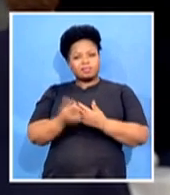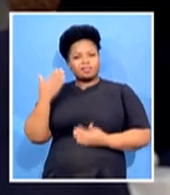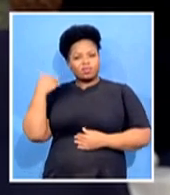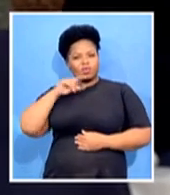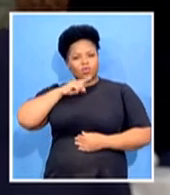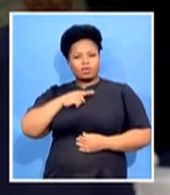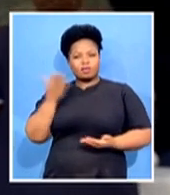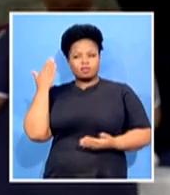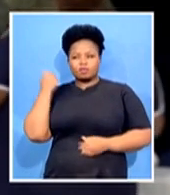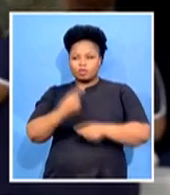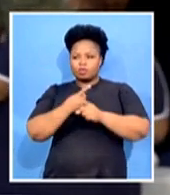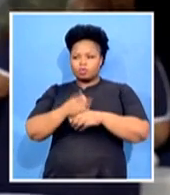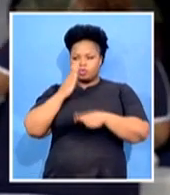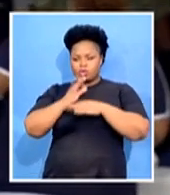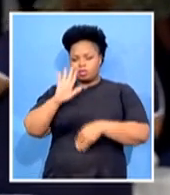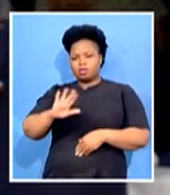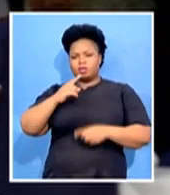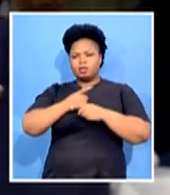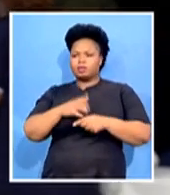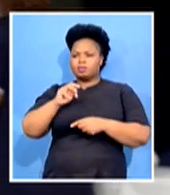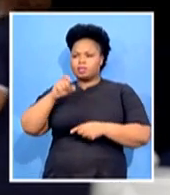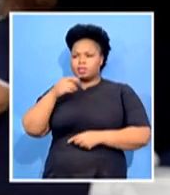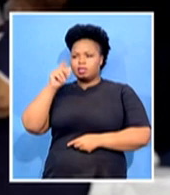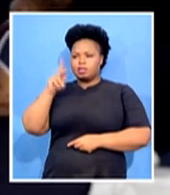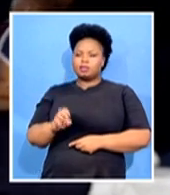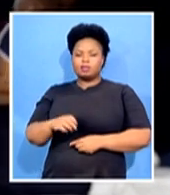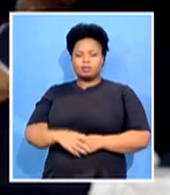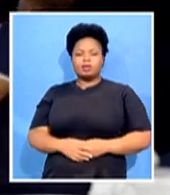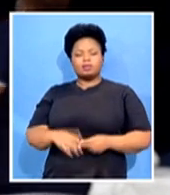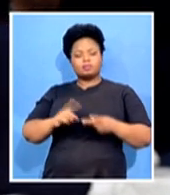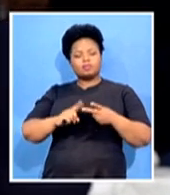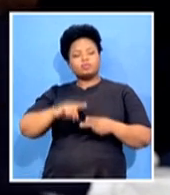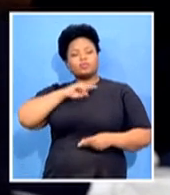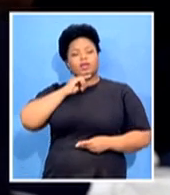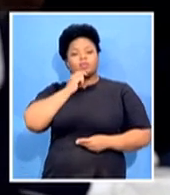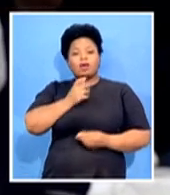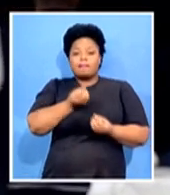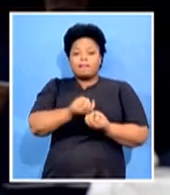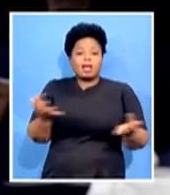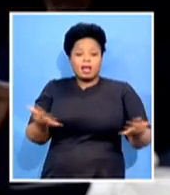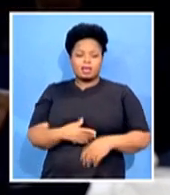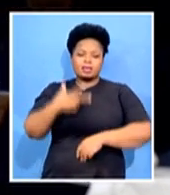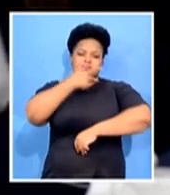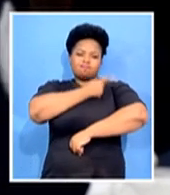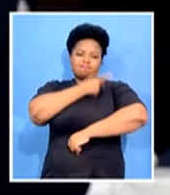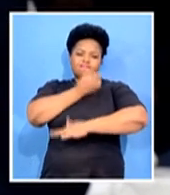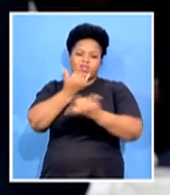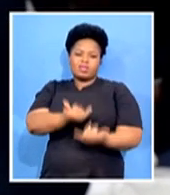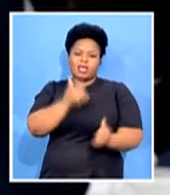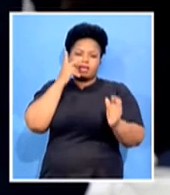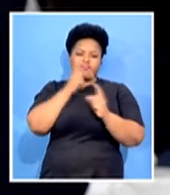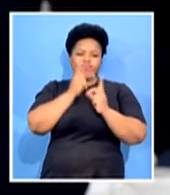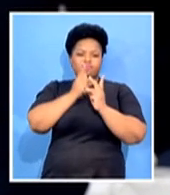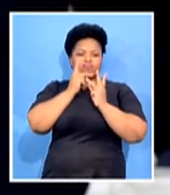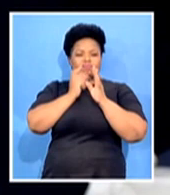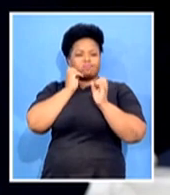Charlotte Maxeke Hospital. And quite a number of them will be vaccinated today. Charlotte Maxeke Hospital has been added to that